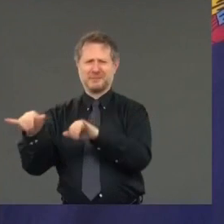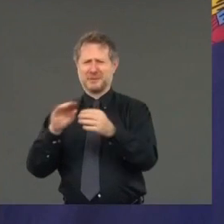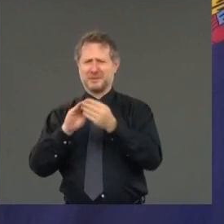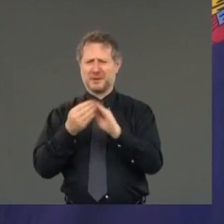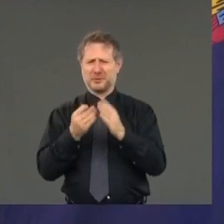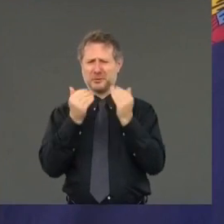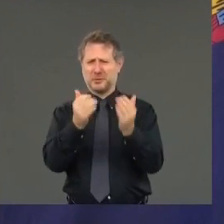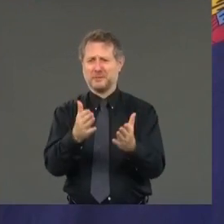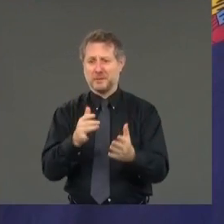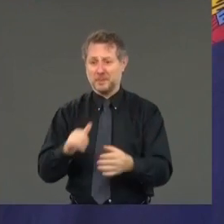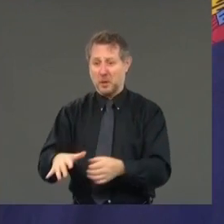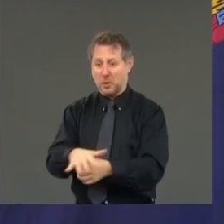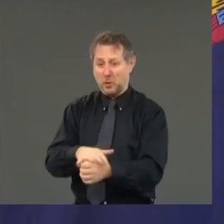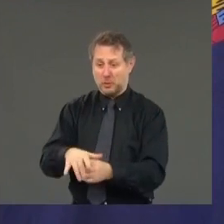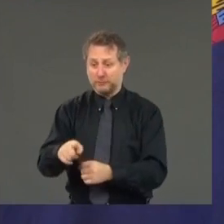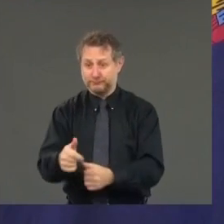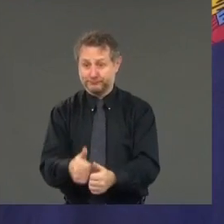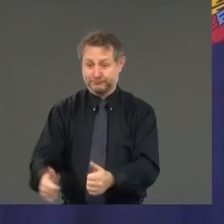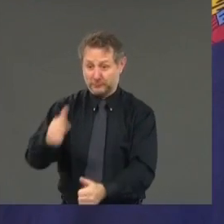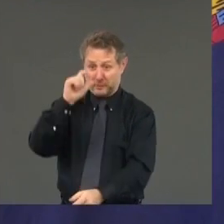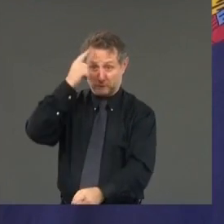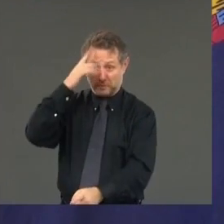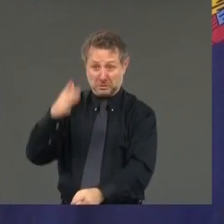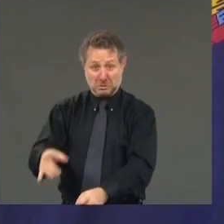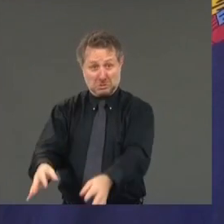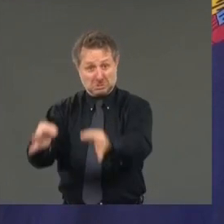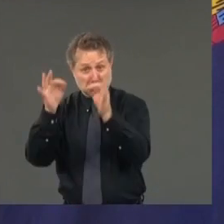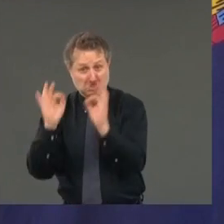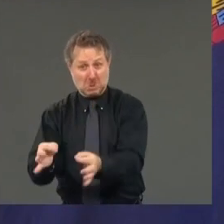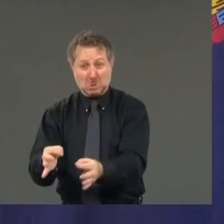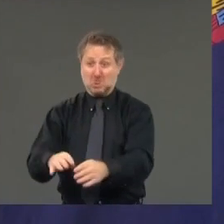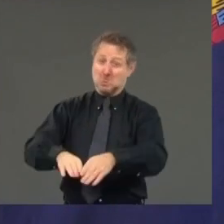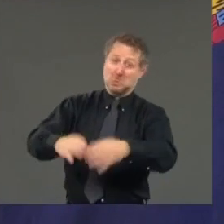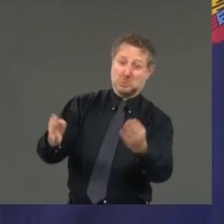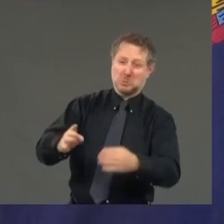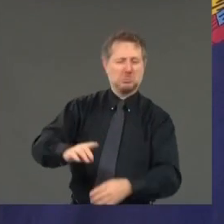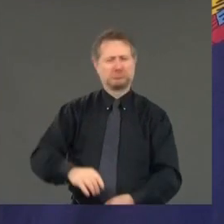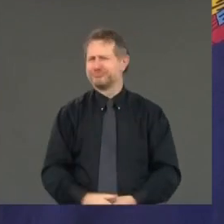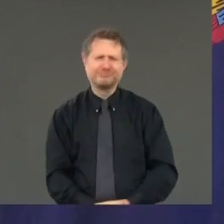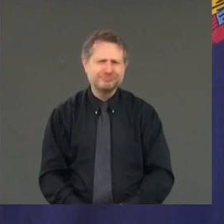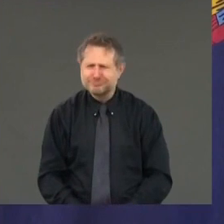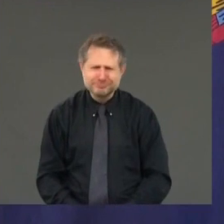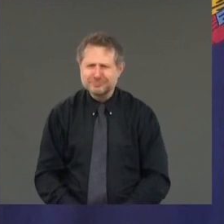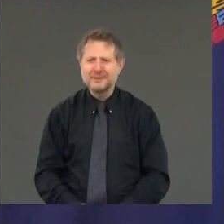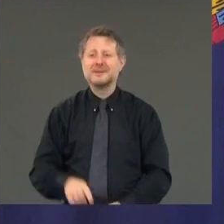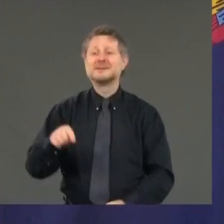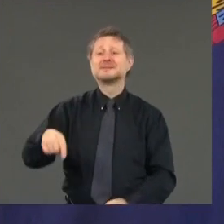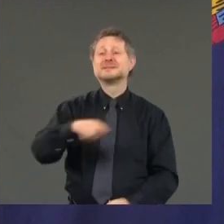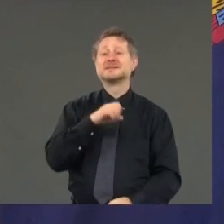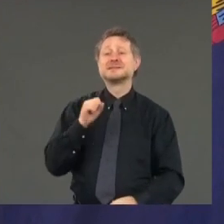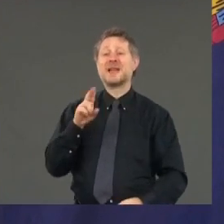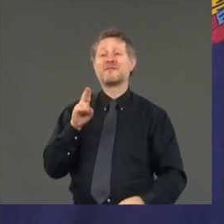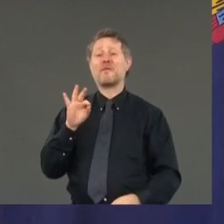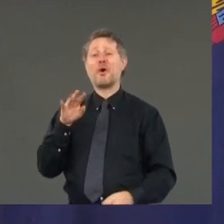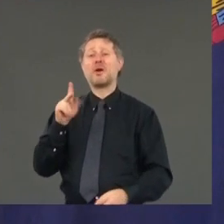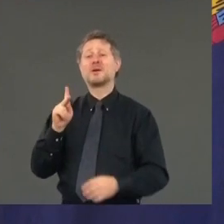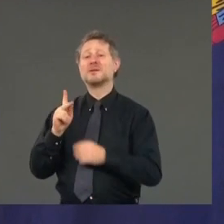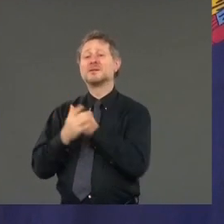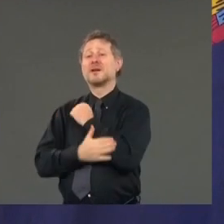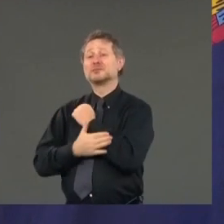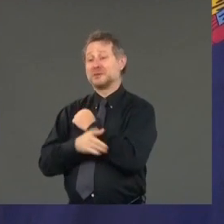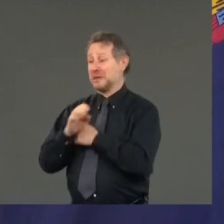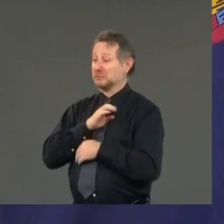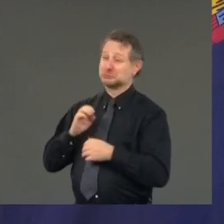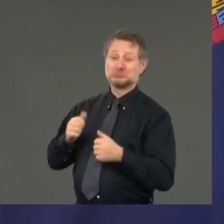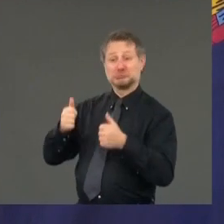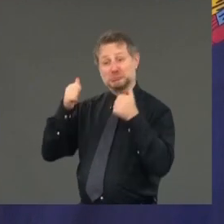or close, right? Suffolk County Executive can't open Suffolk. He can't close Suffolk. He